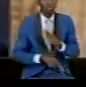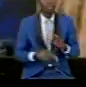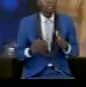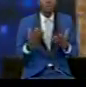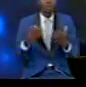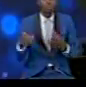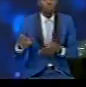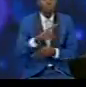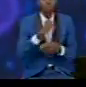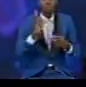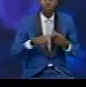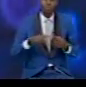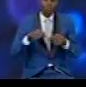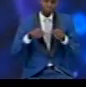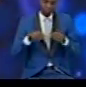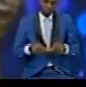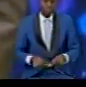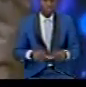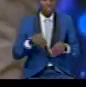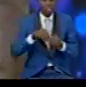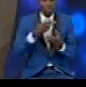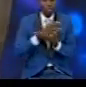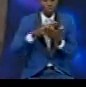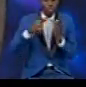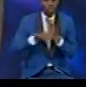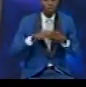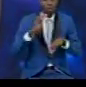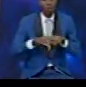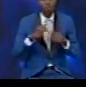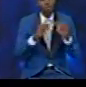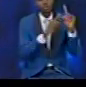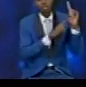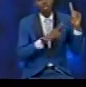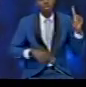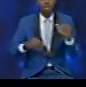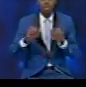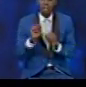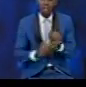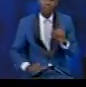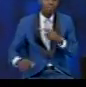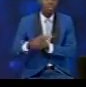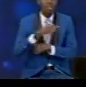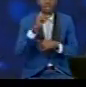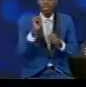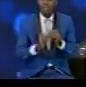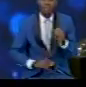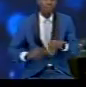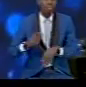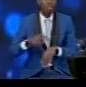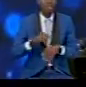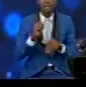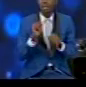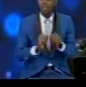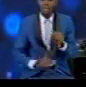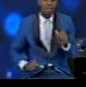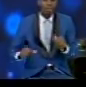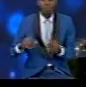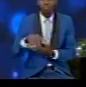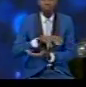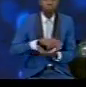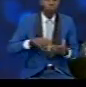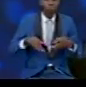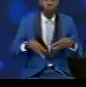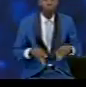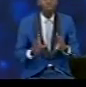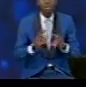to remain holiness unto the Lord every day and every moment at every crossroad and wherever